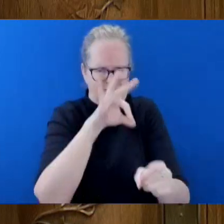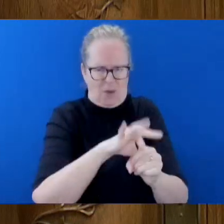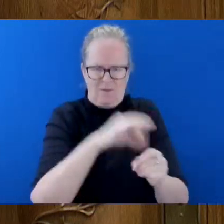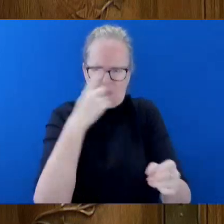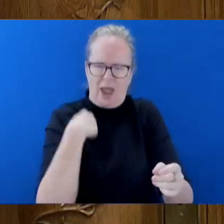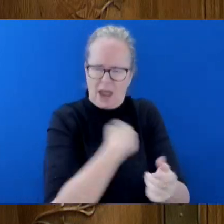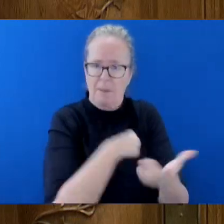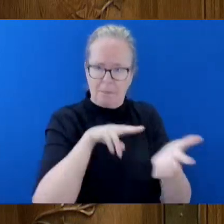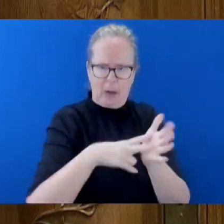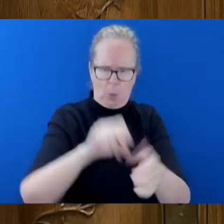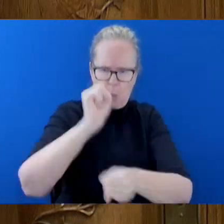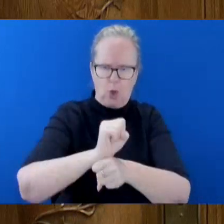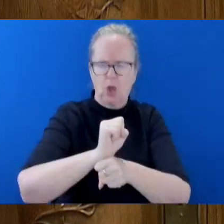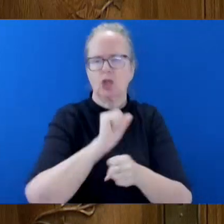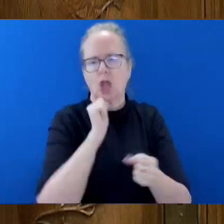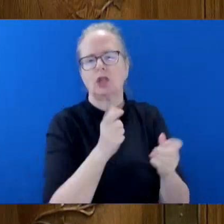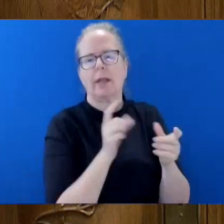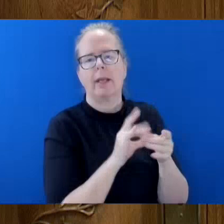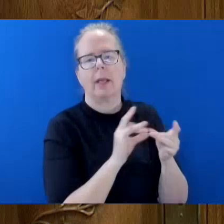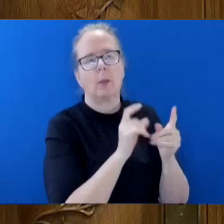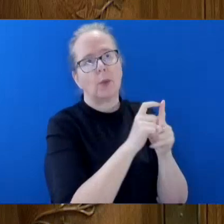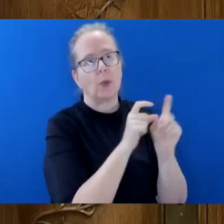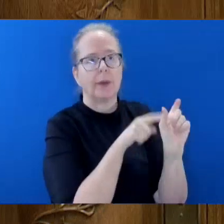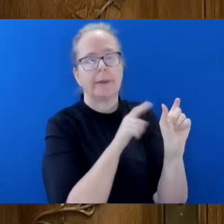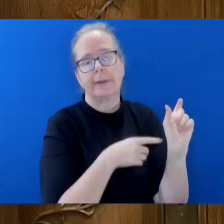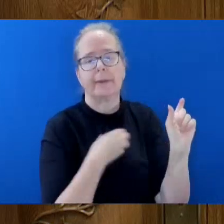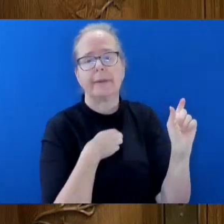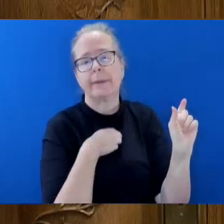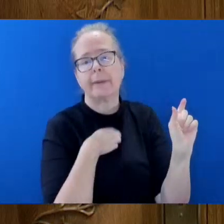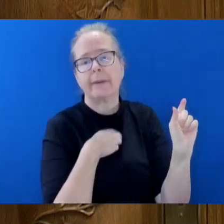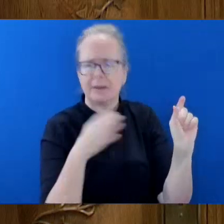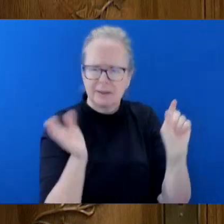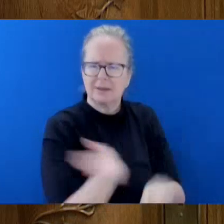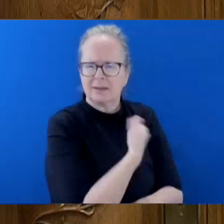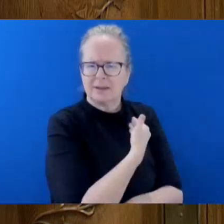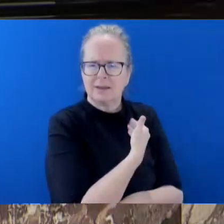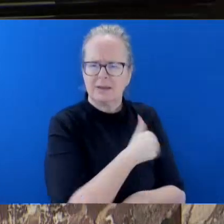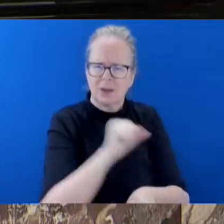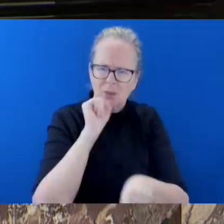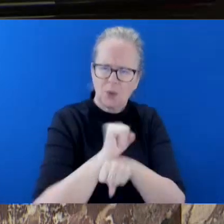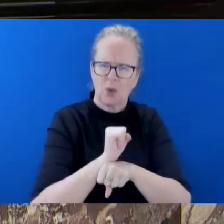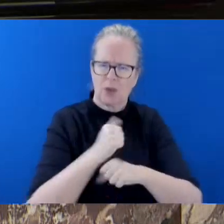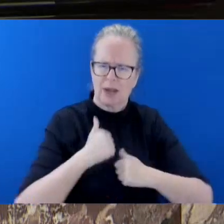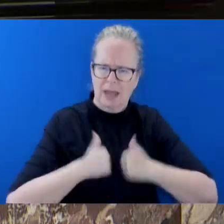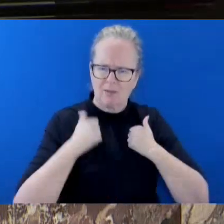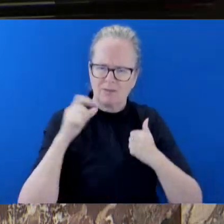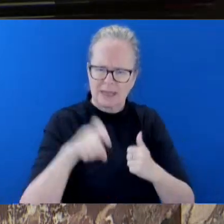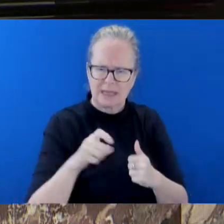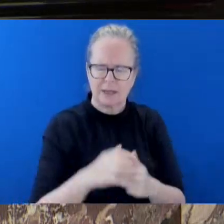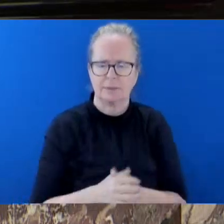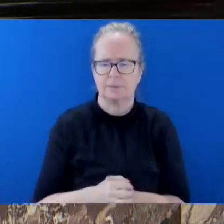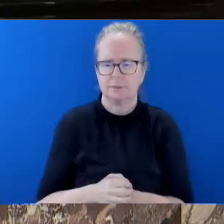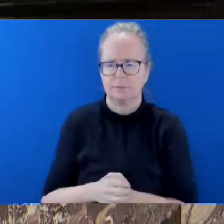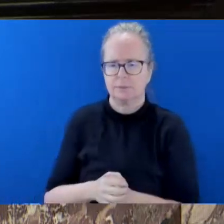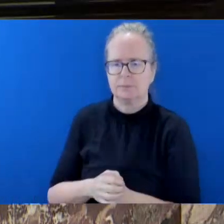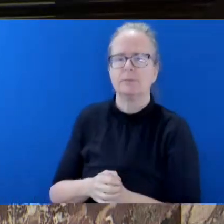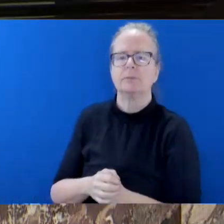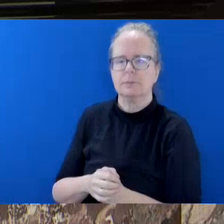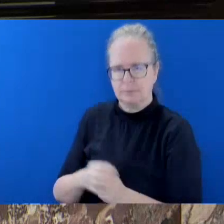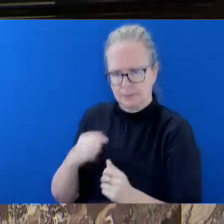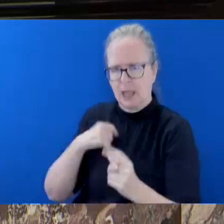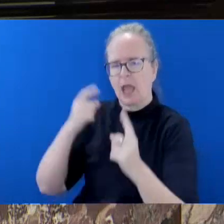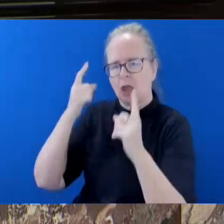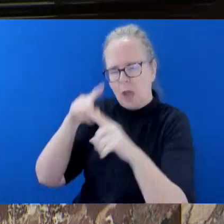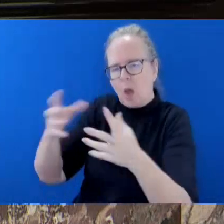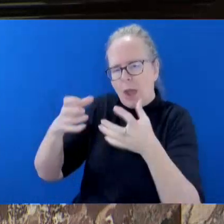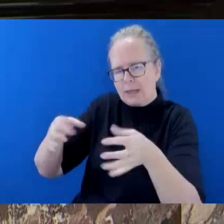Member for Parksville Qualicum. Thank you, Mr. Speaker. And I too would like to talk about a definition on a provincial website, but a very different one, and